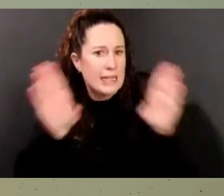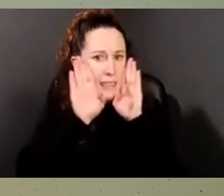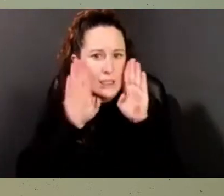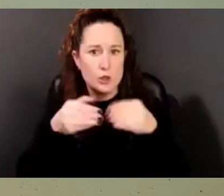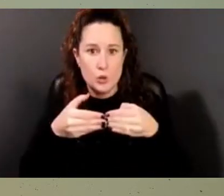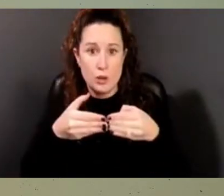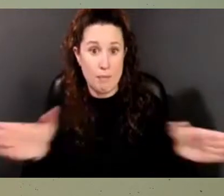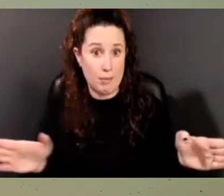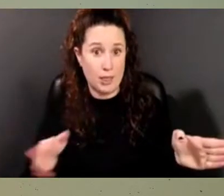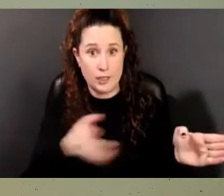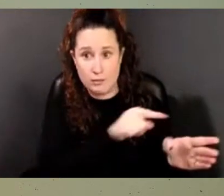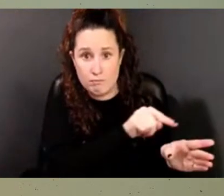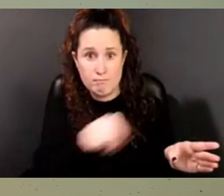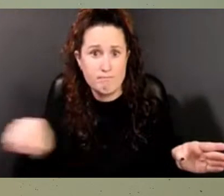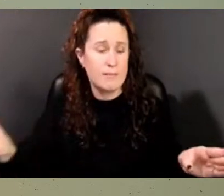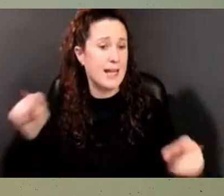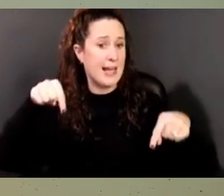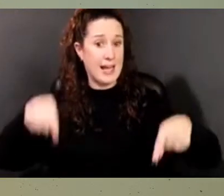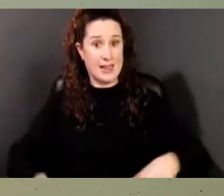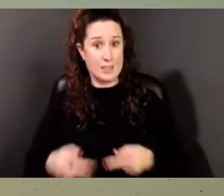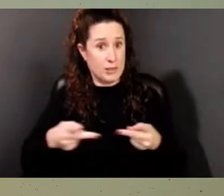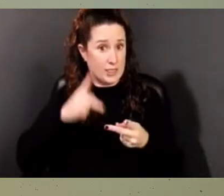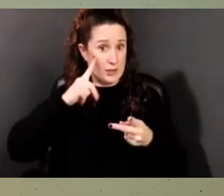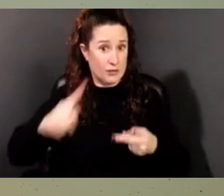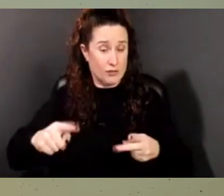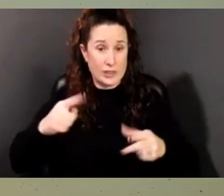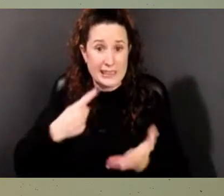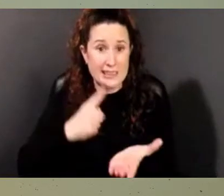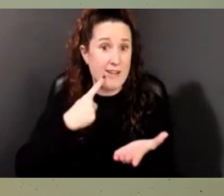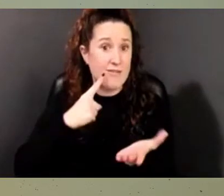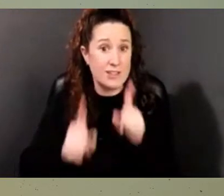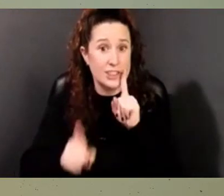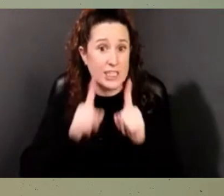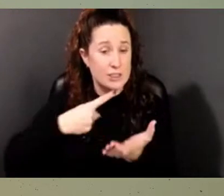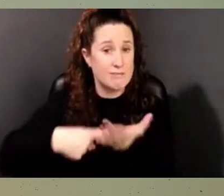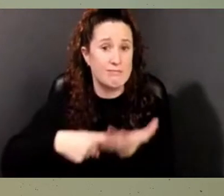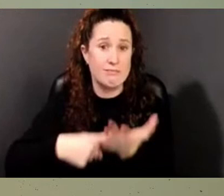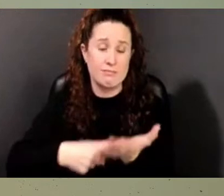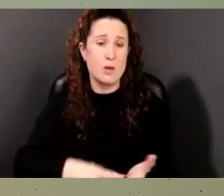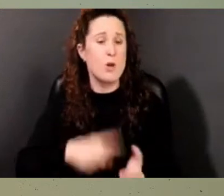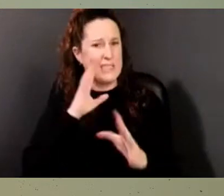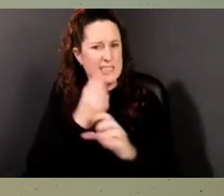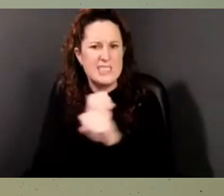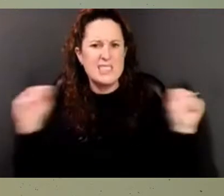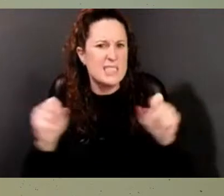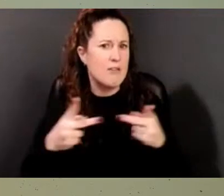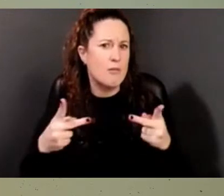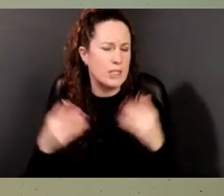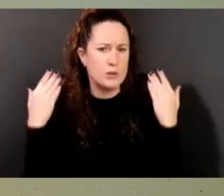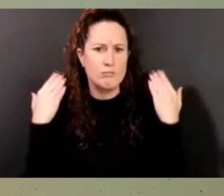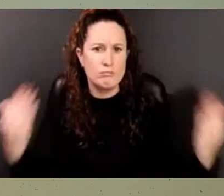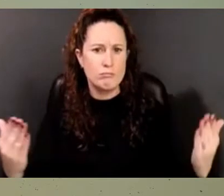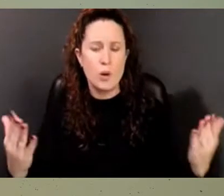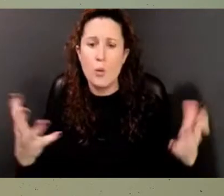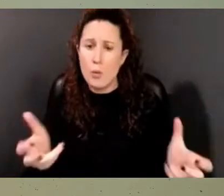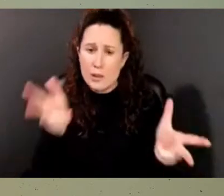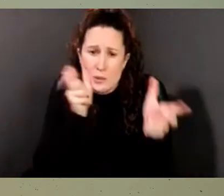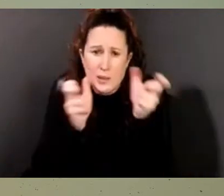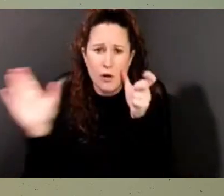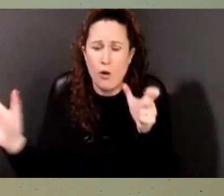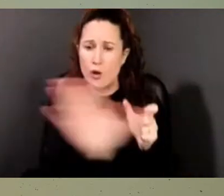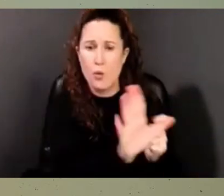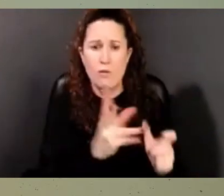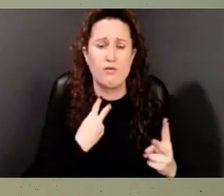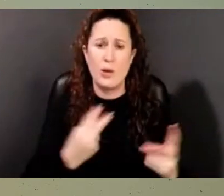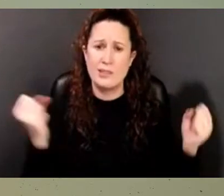for difficult conversations and uncomfortable truths. We want all voices to be heard. We promise to